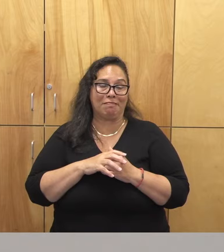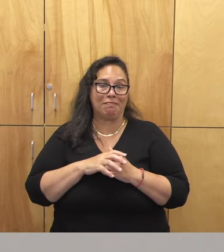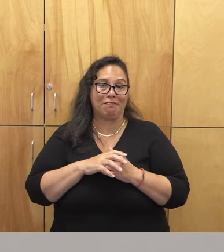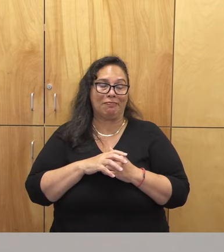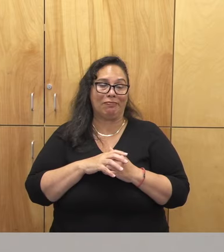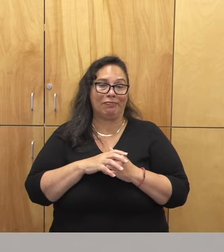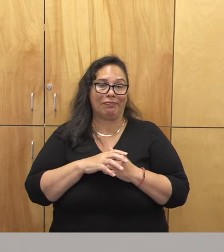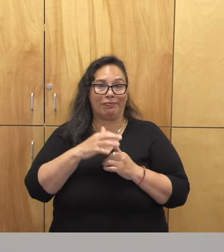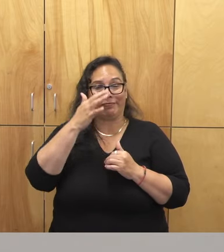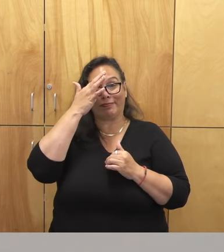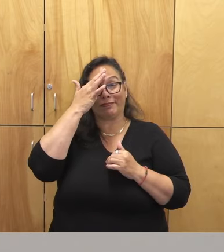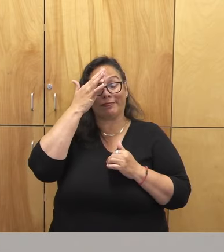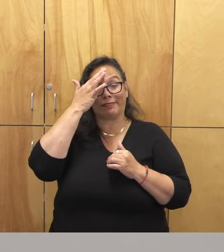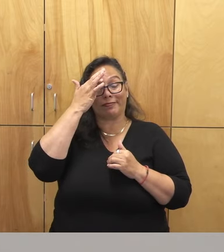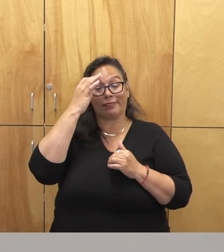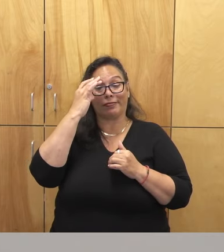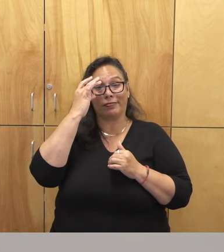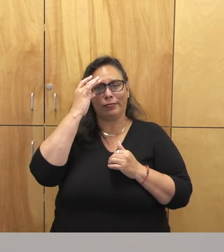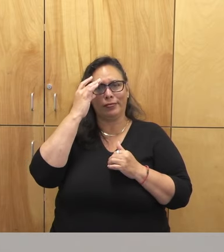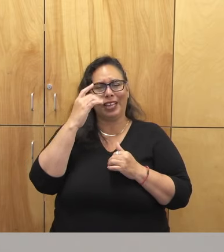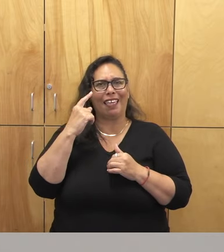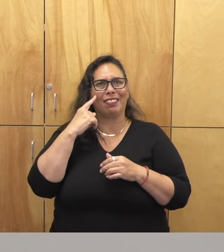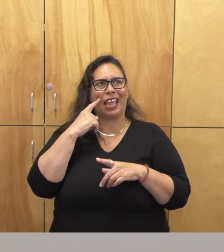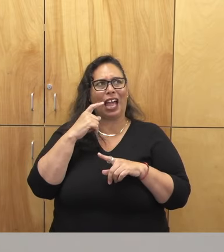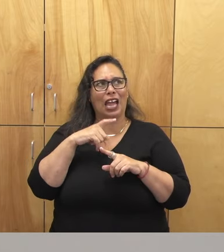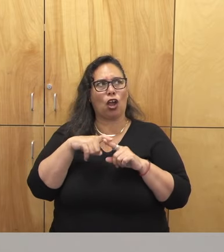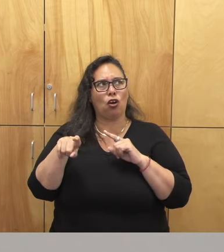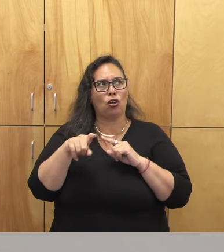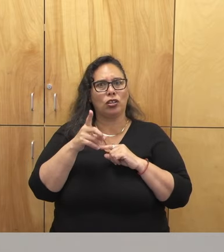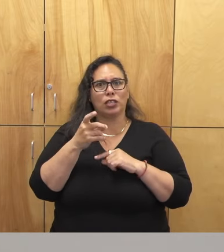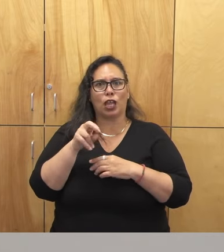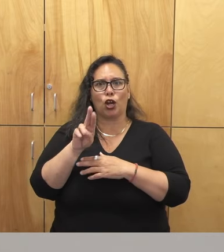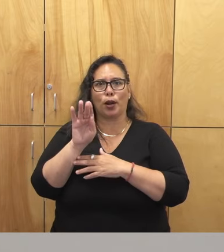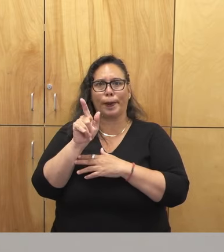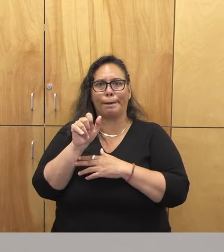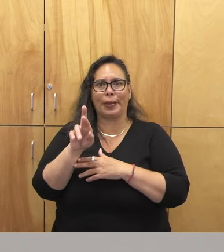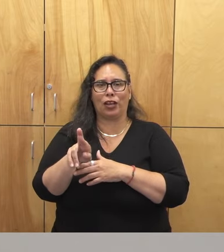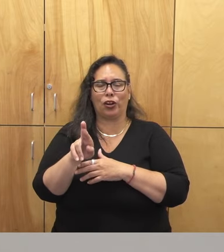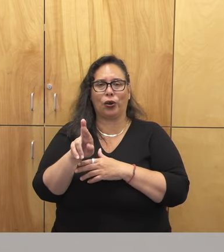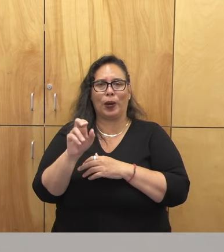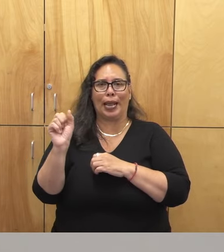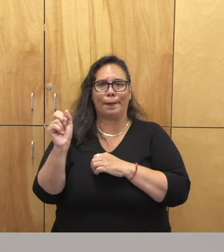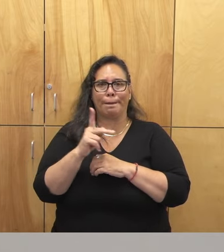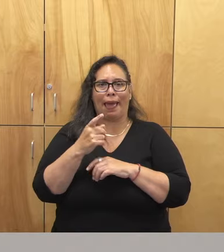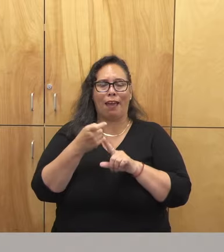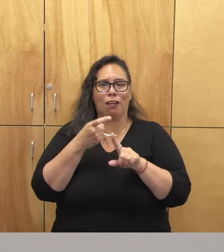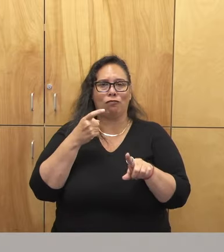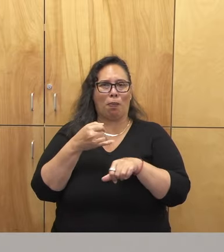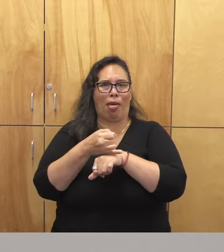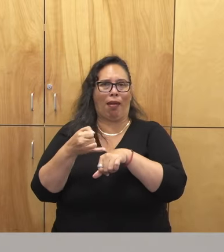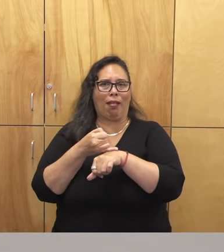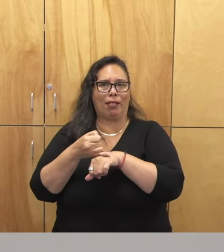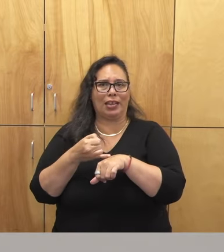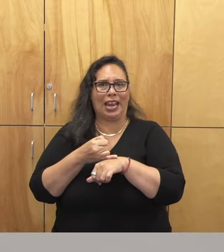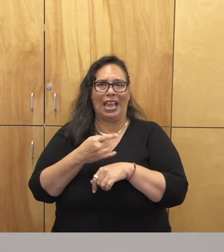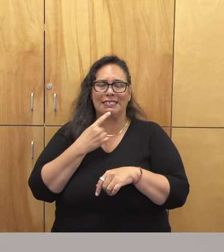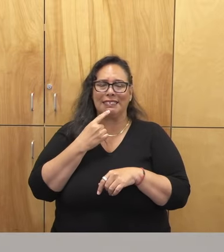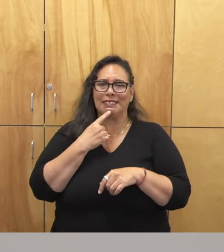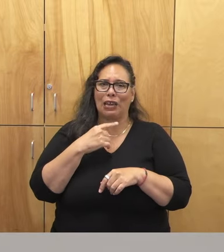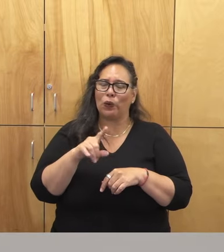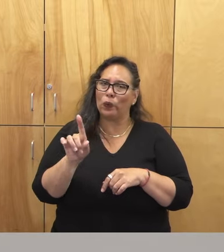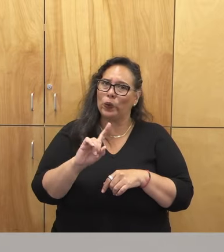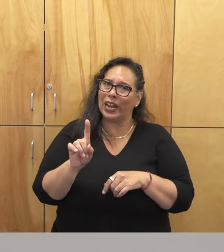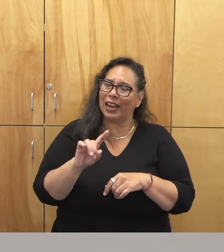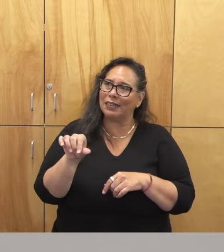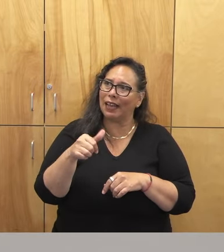called Dr. Baker when I came back from that, and I said, "Where else is